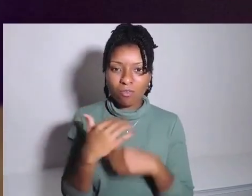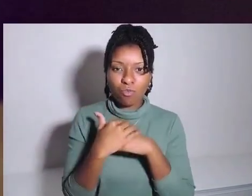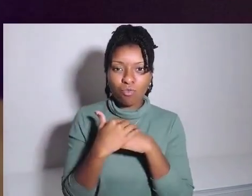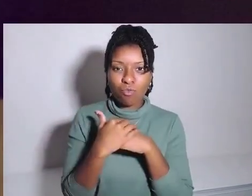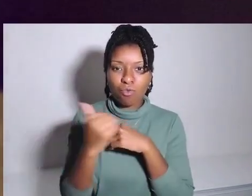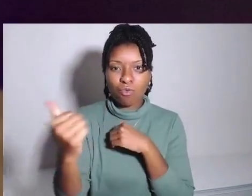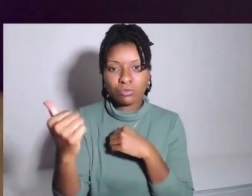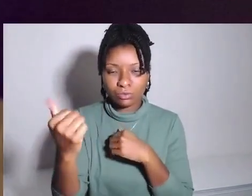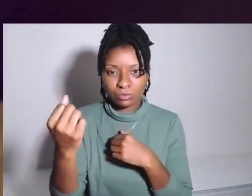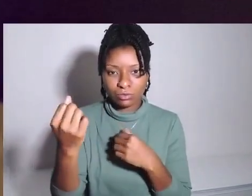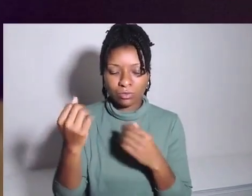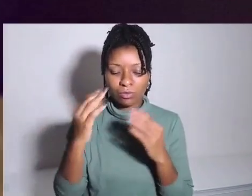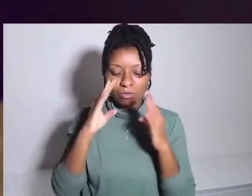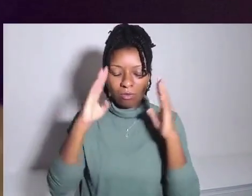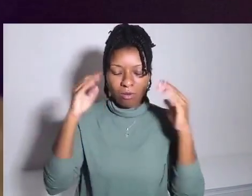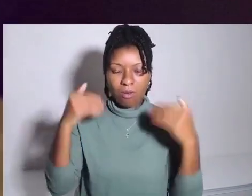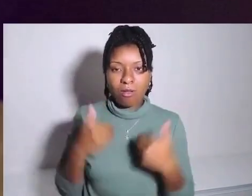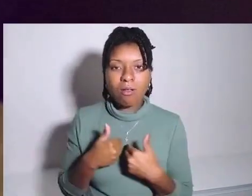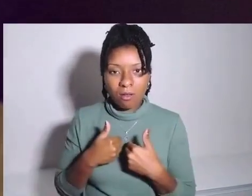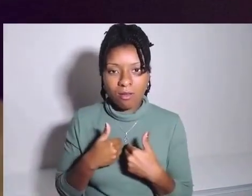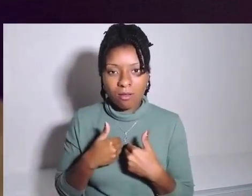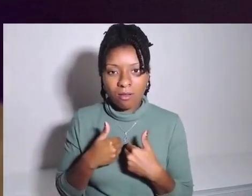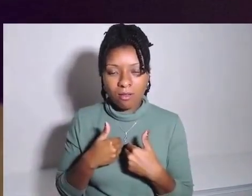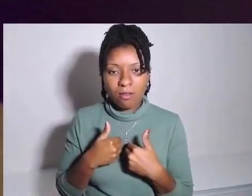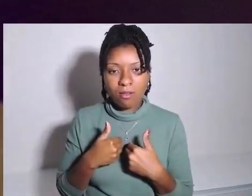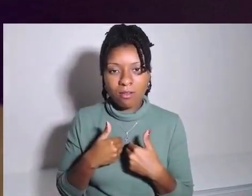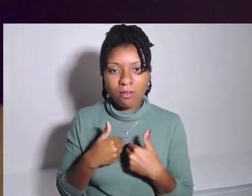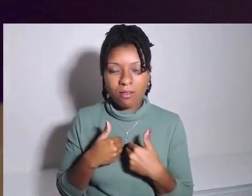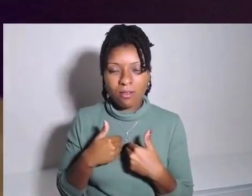chaos of cacophony,